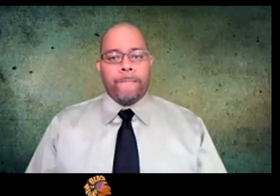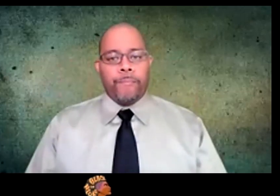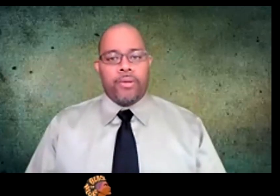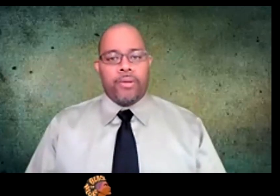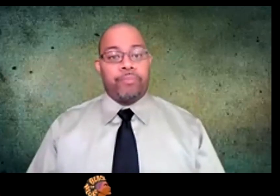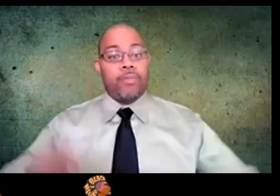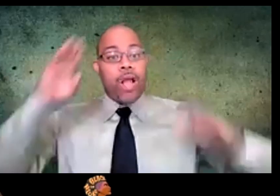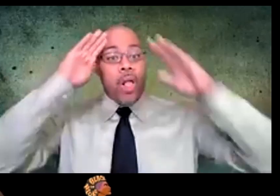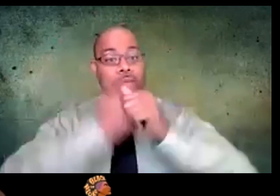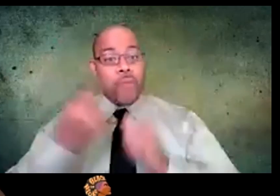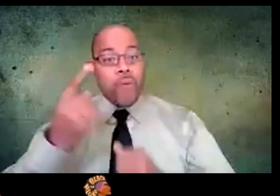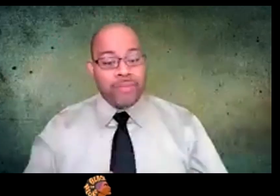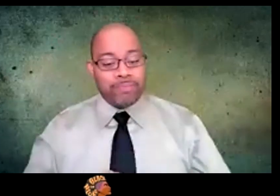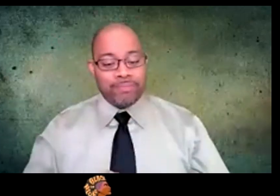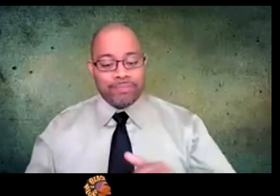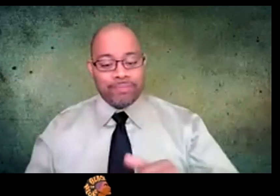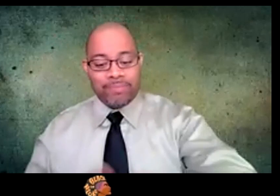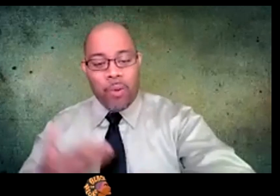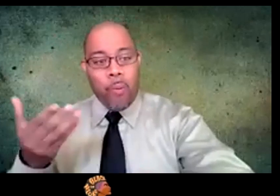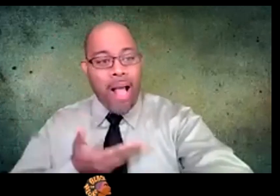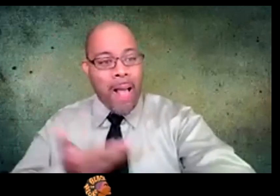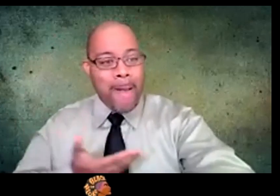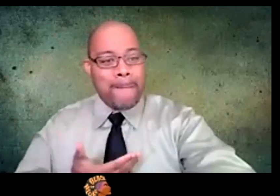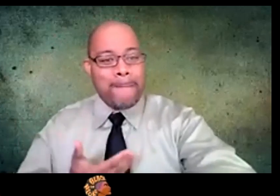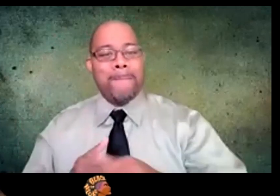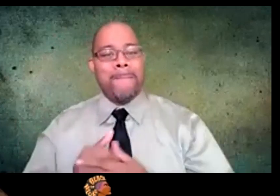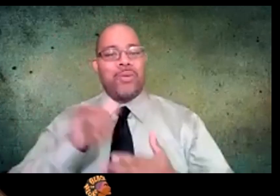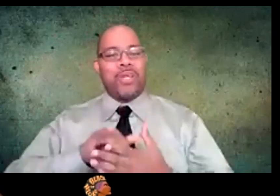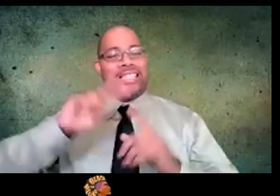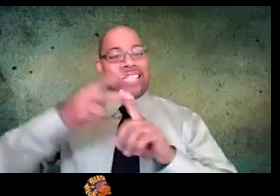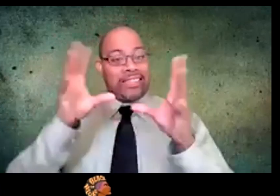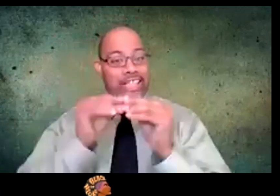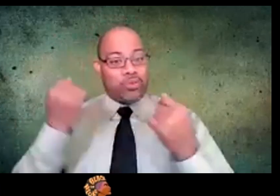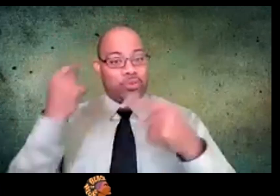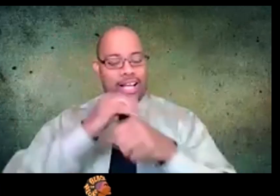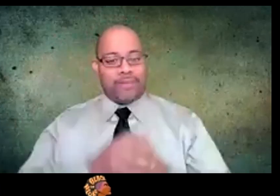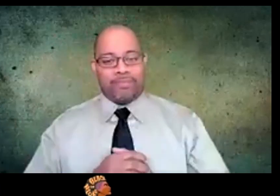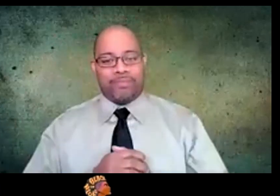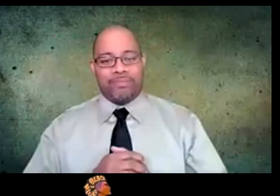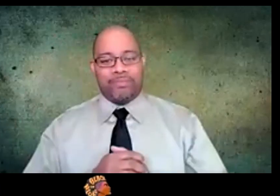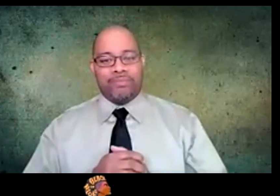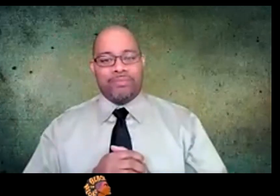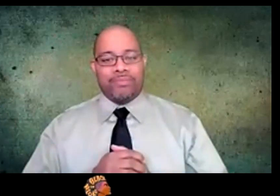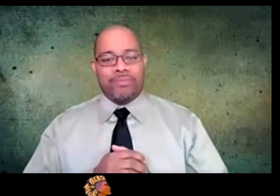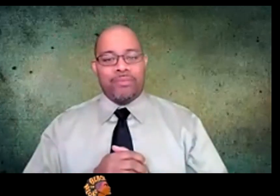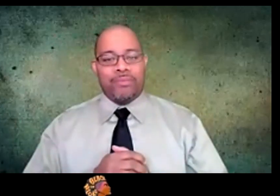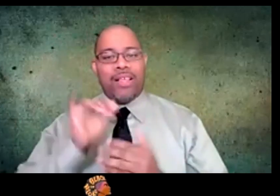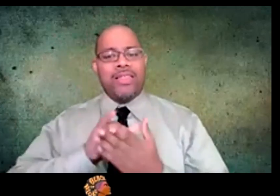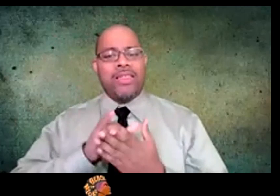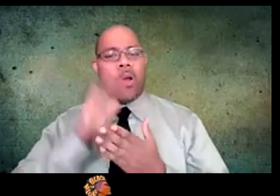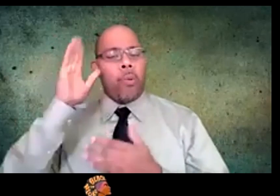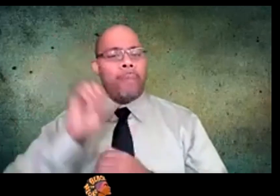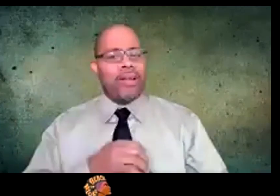Hello, everybody. So welcome to our second session of today, which is going to